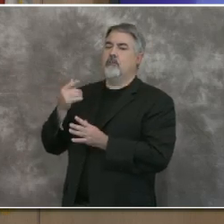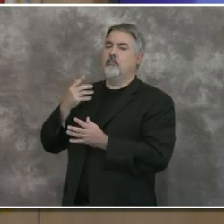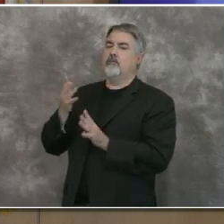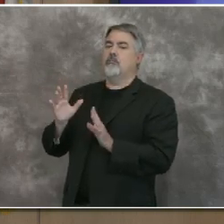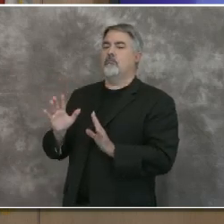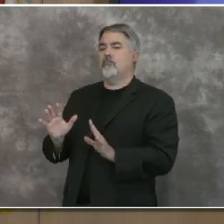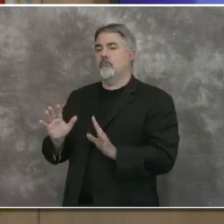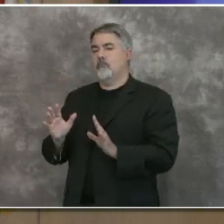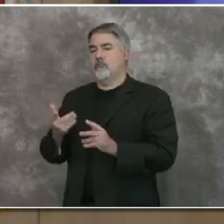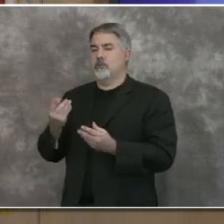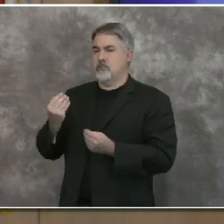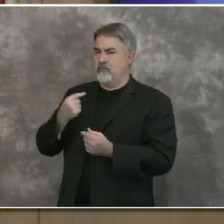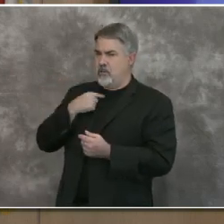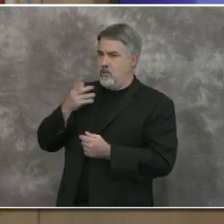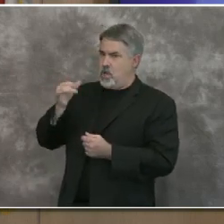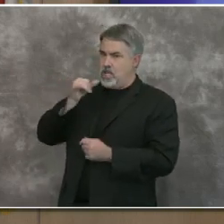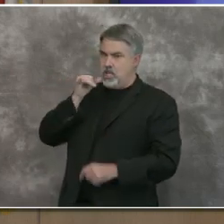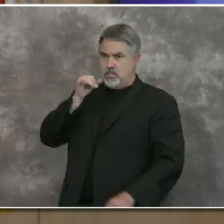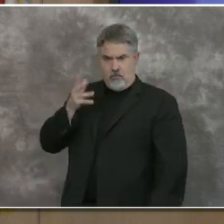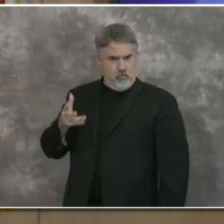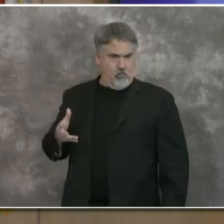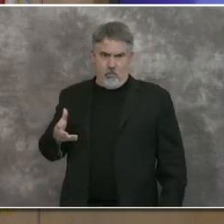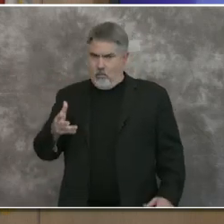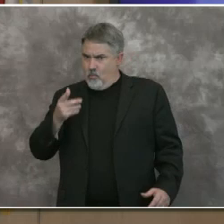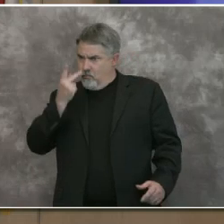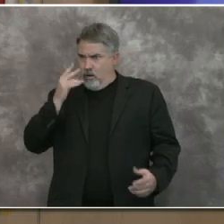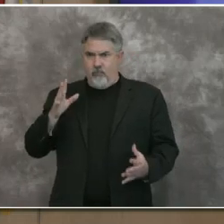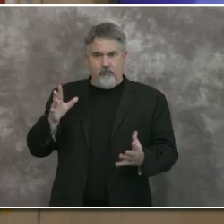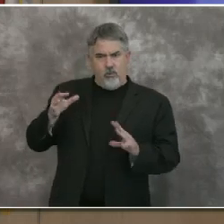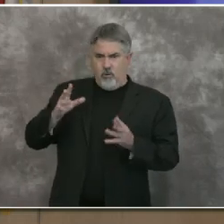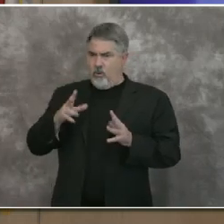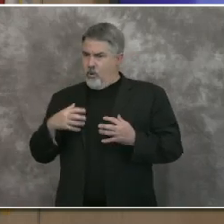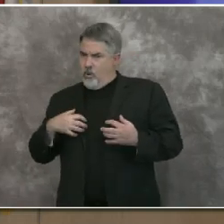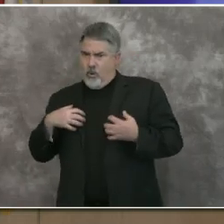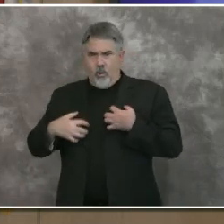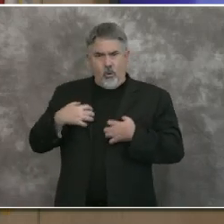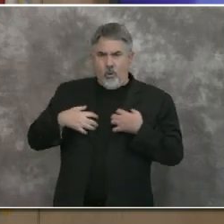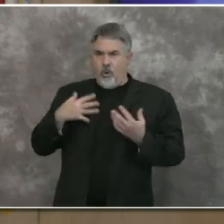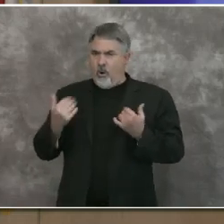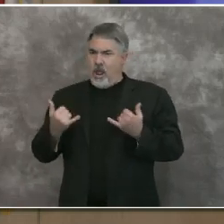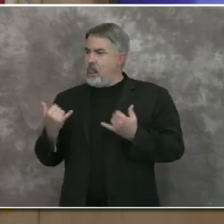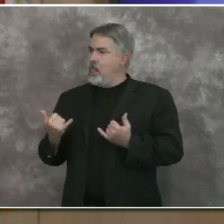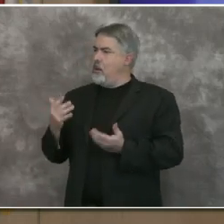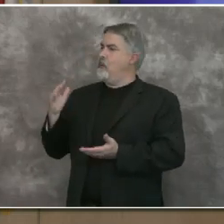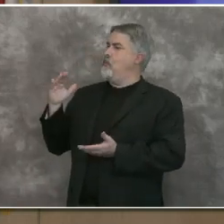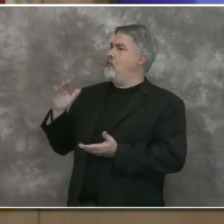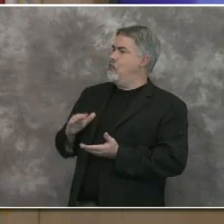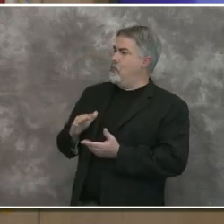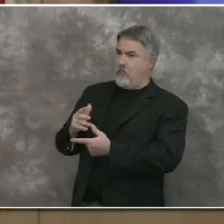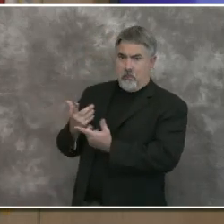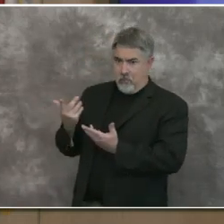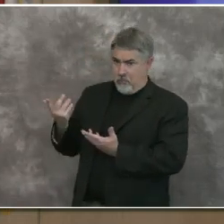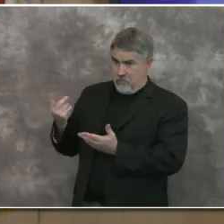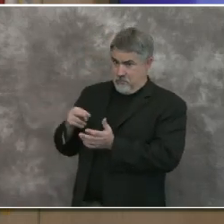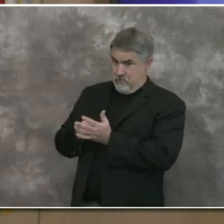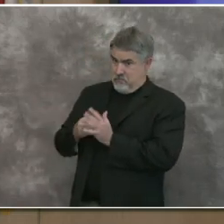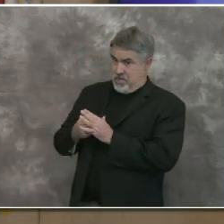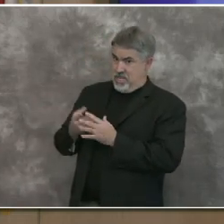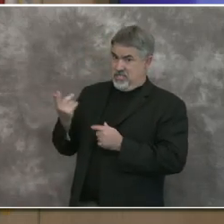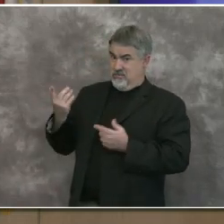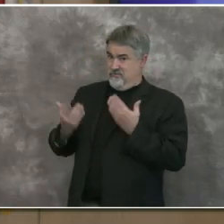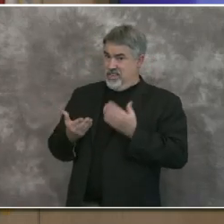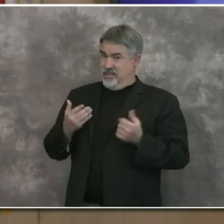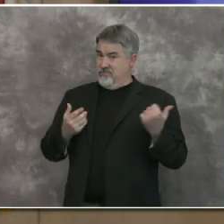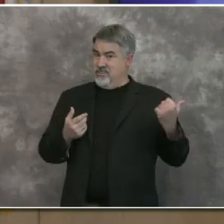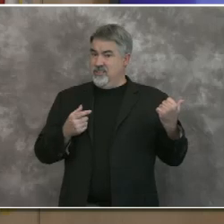to yesterday. Do you still think that they should not reopen? Are they still, a public concern? Do you think they should